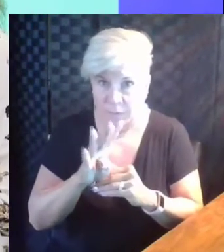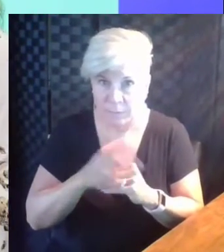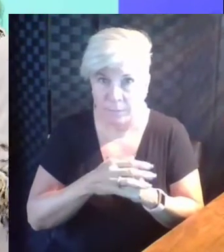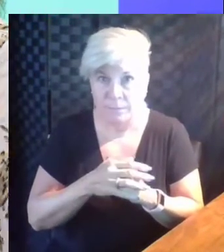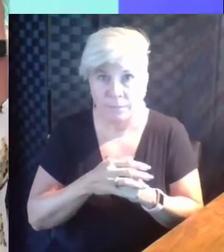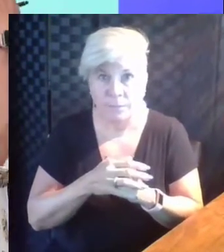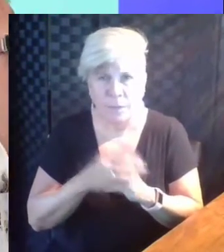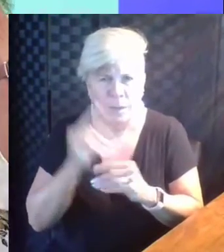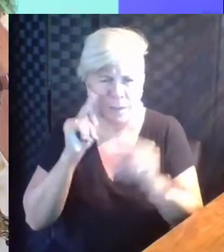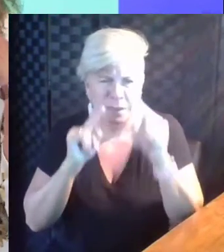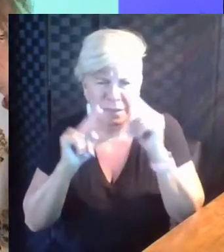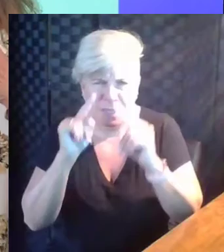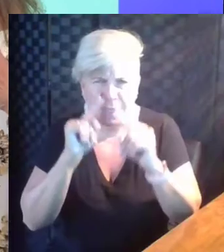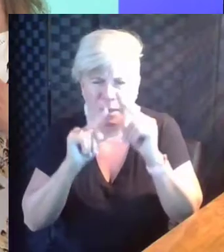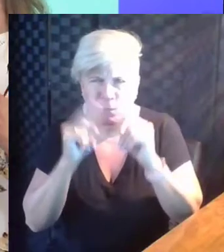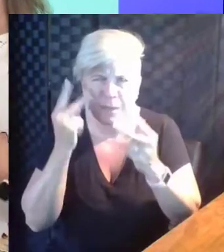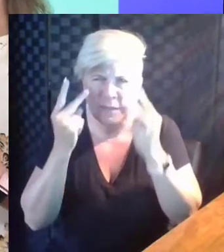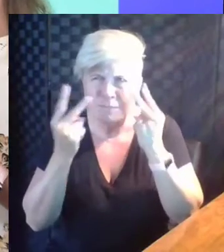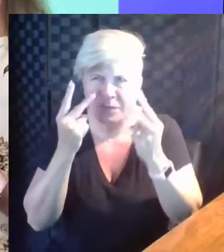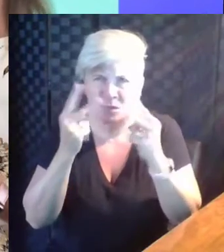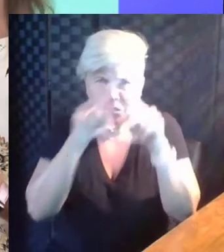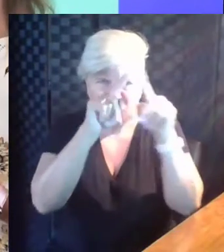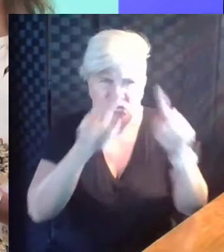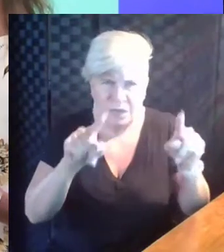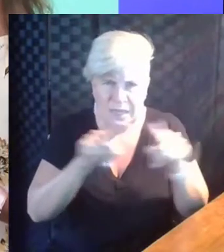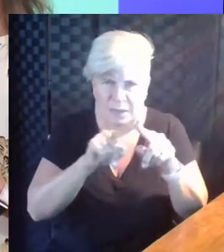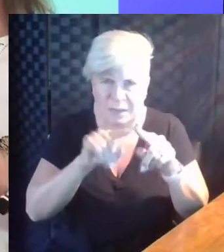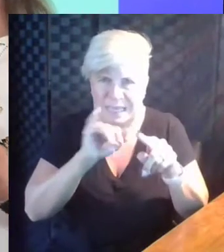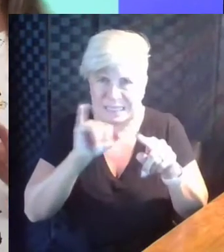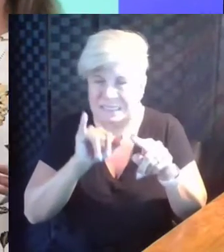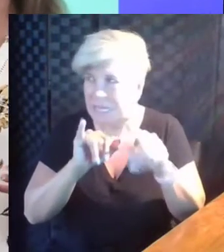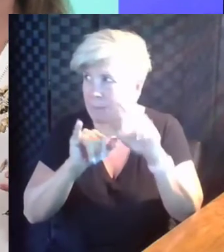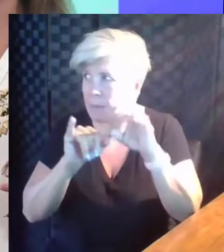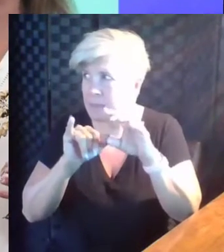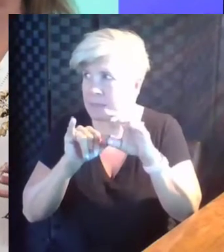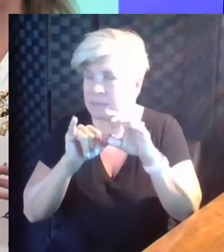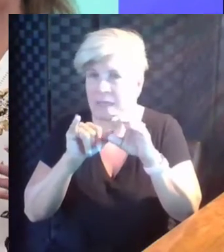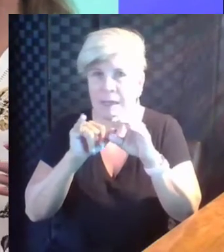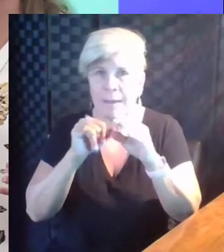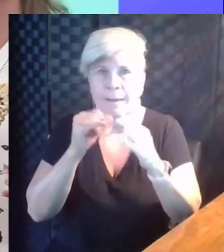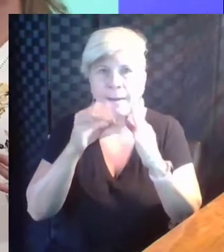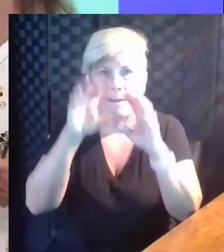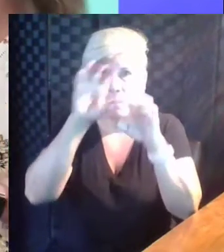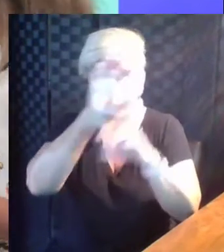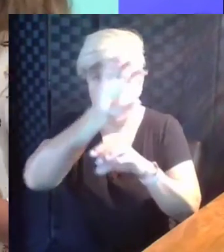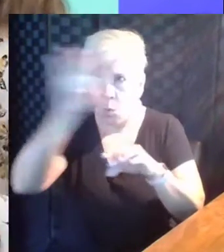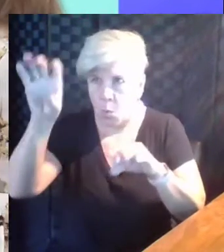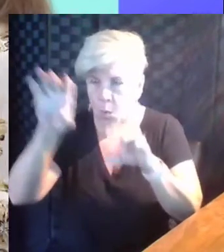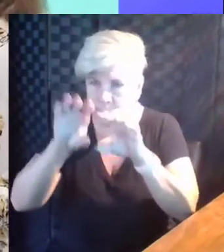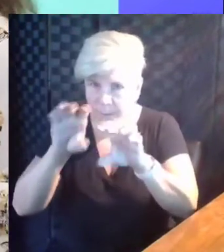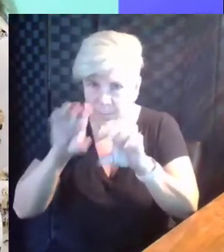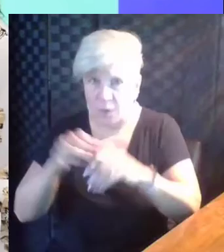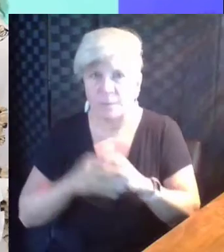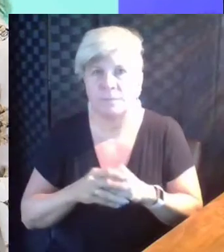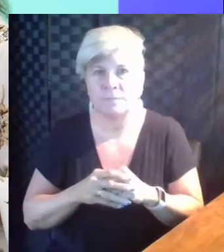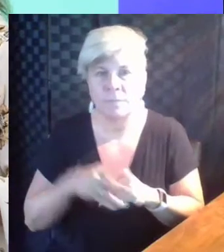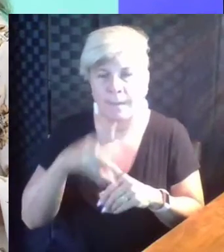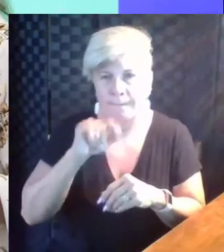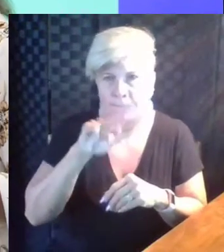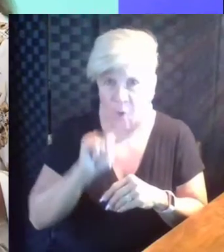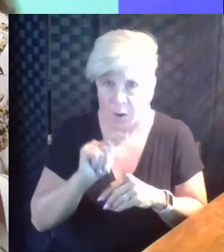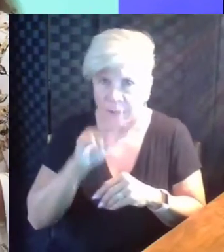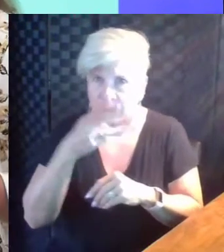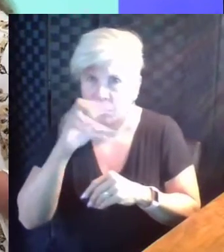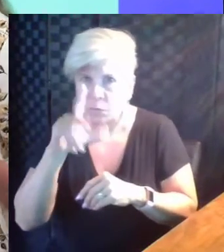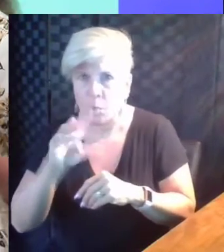4. So I want you to keep that visual of the triangle fact family in your head as we're working today. It's going to help you with this part and